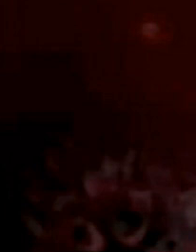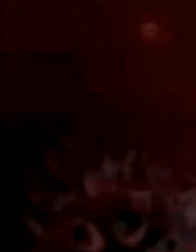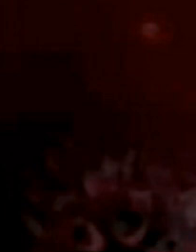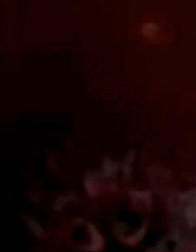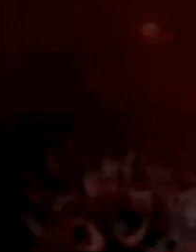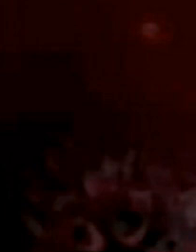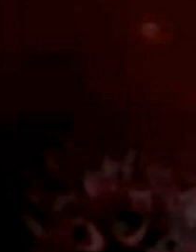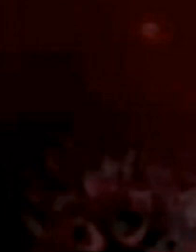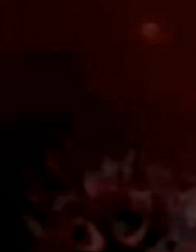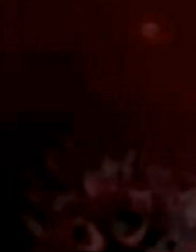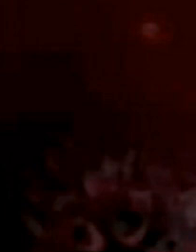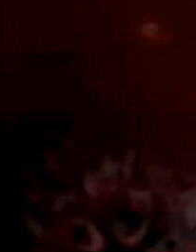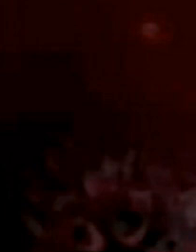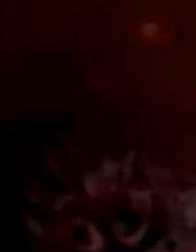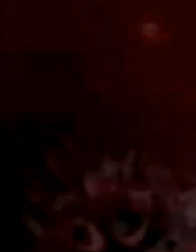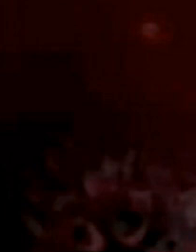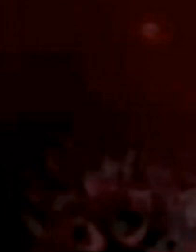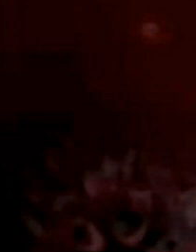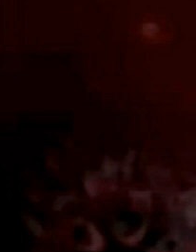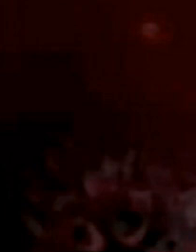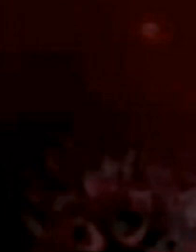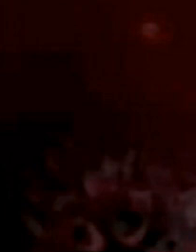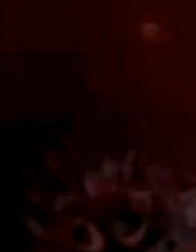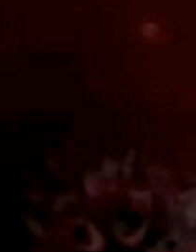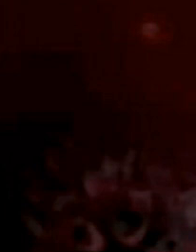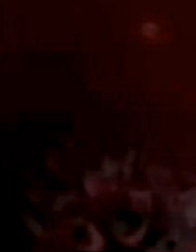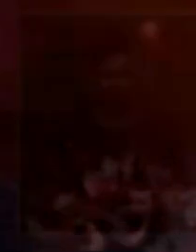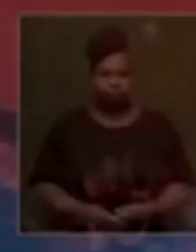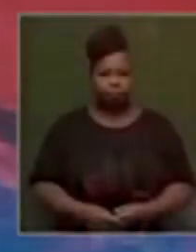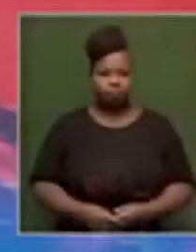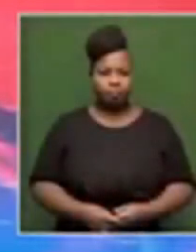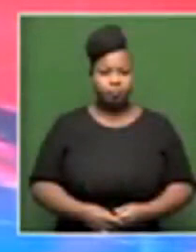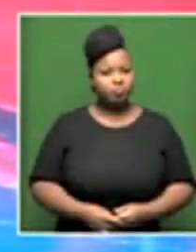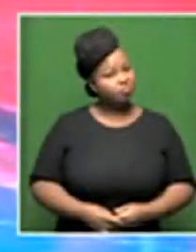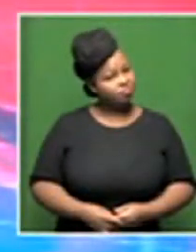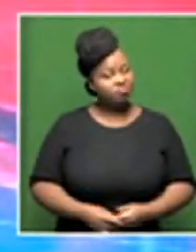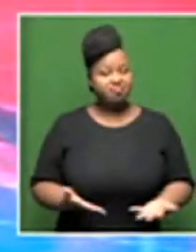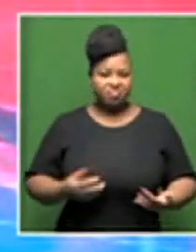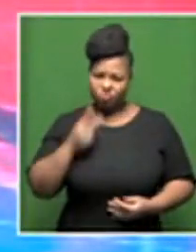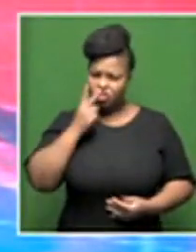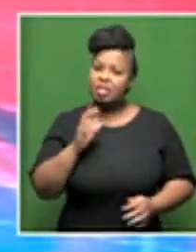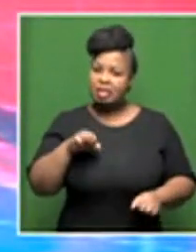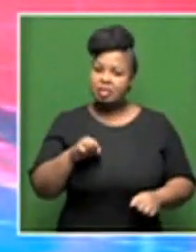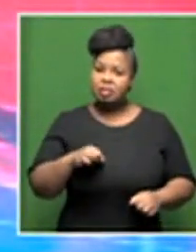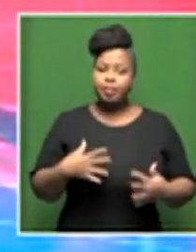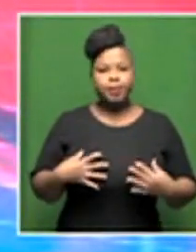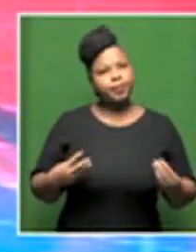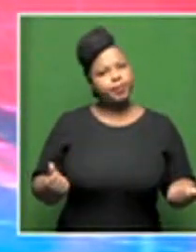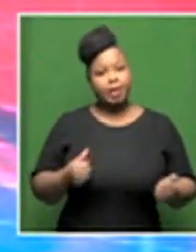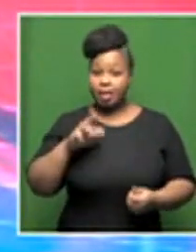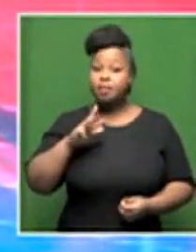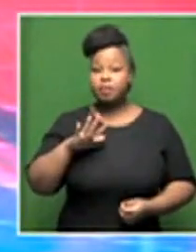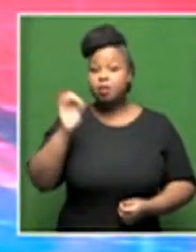illnesses, and we send our sincere condolences to their families. While we are seeing a